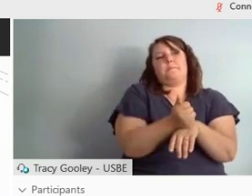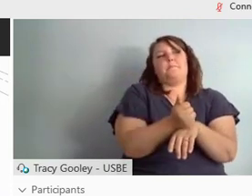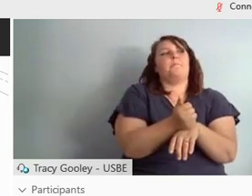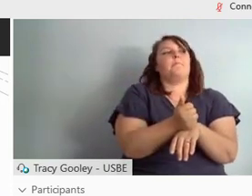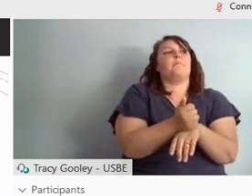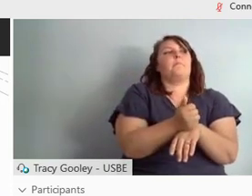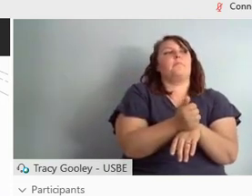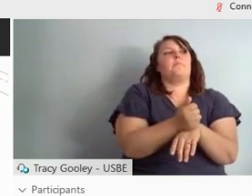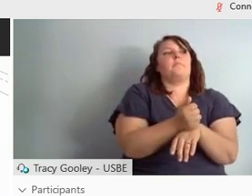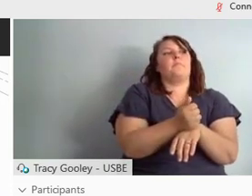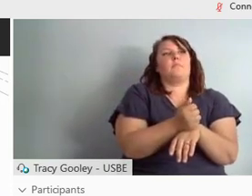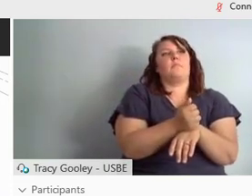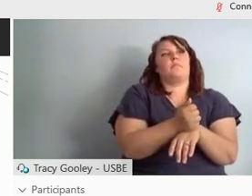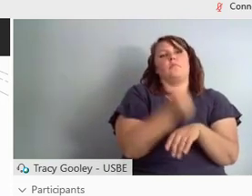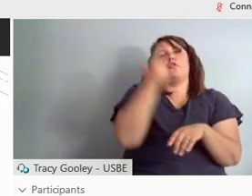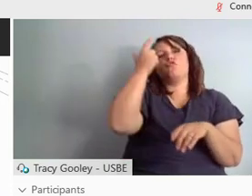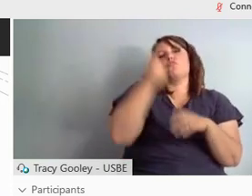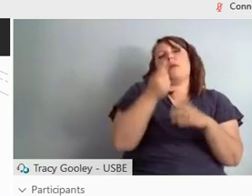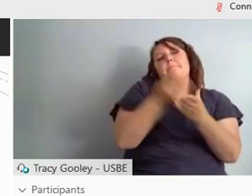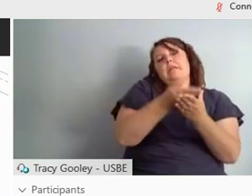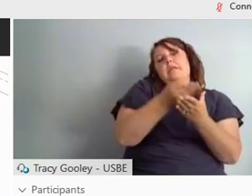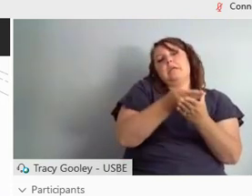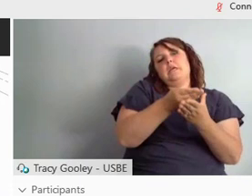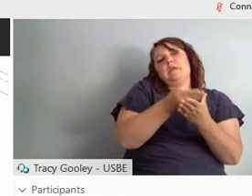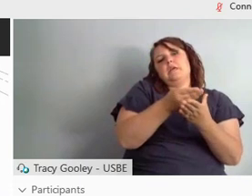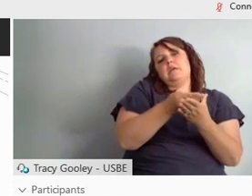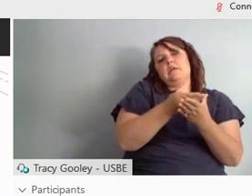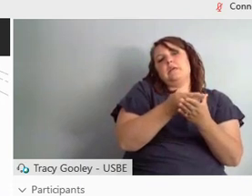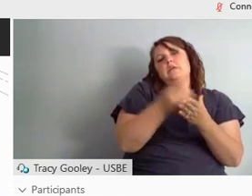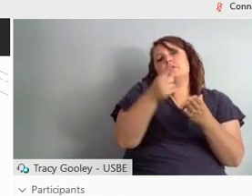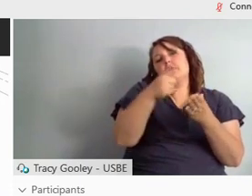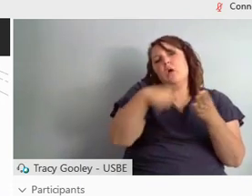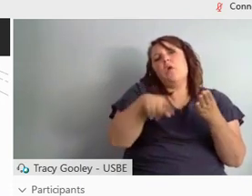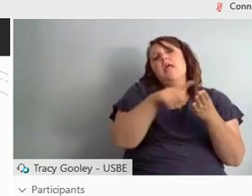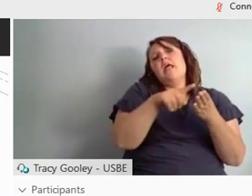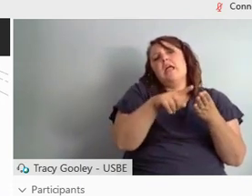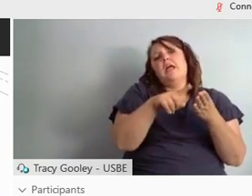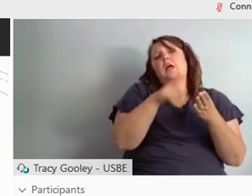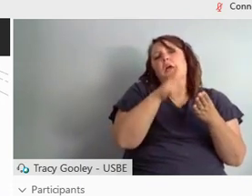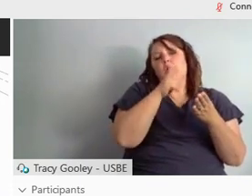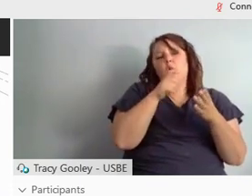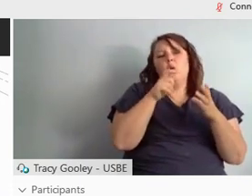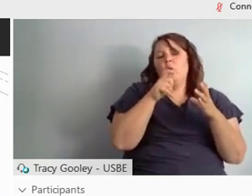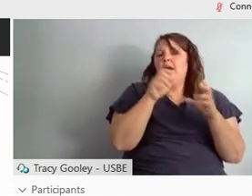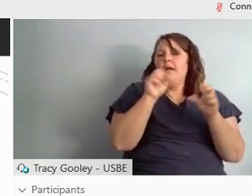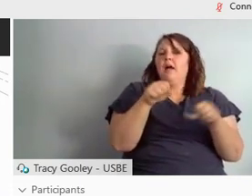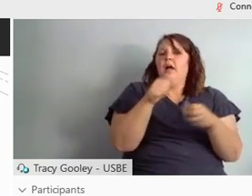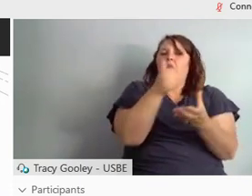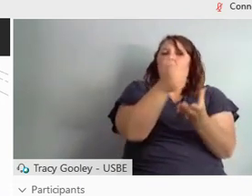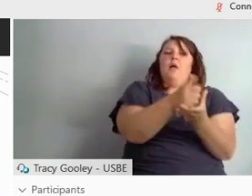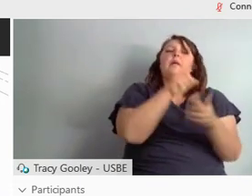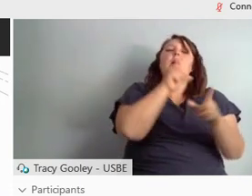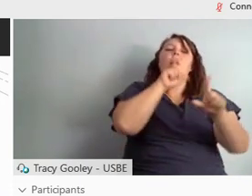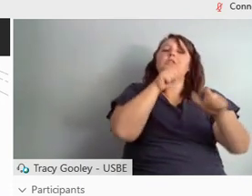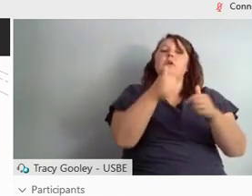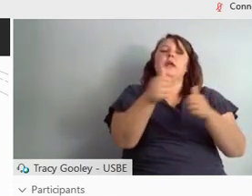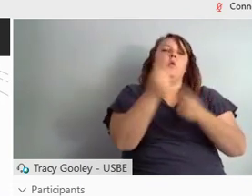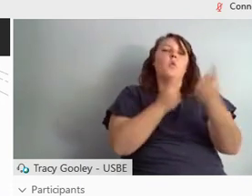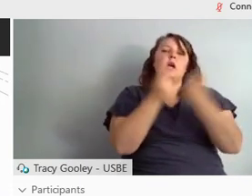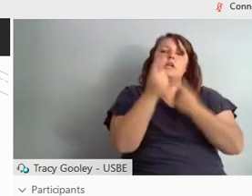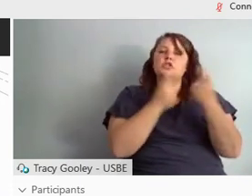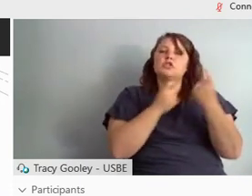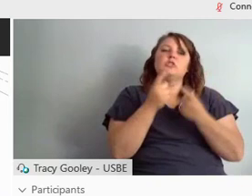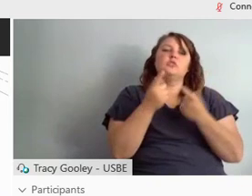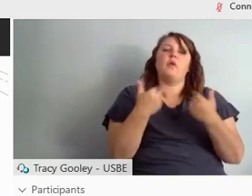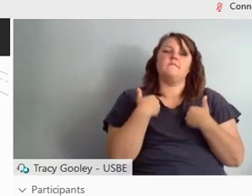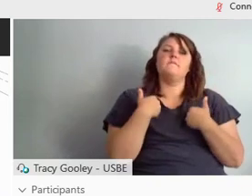implementation of the grant funding. So they're going to be the ones that have the ability to help answer any